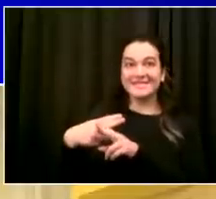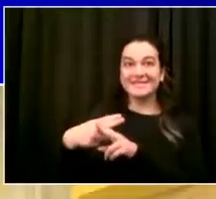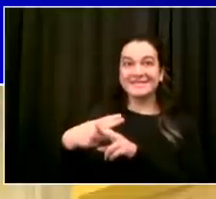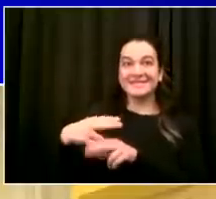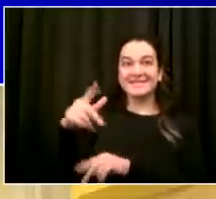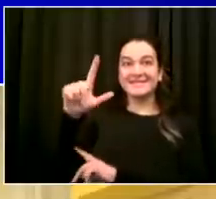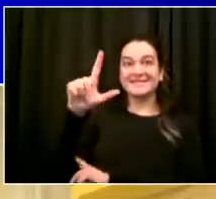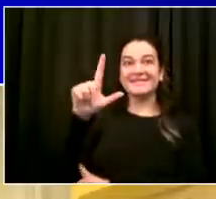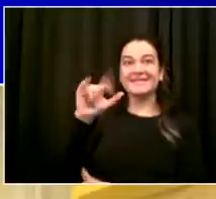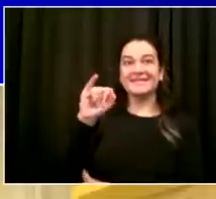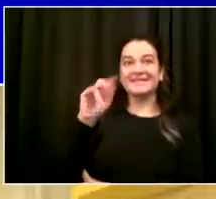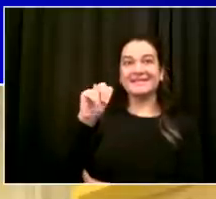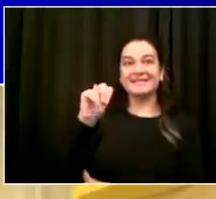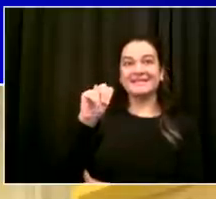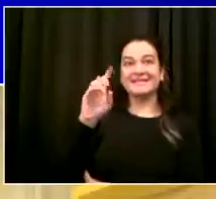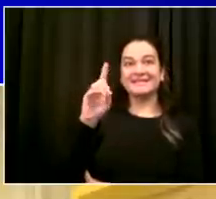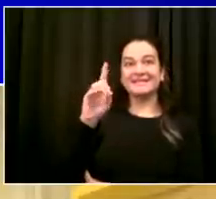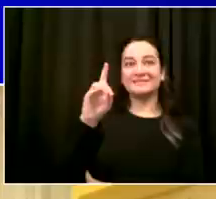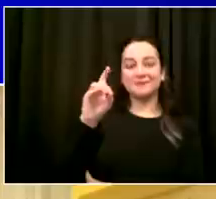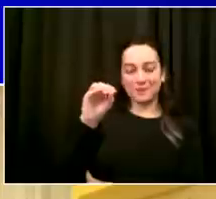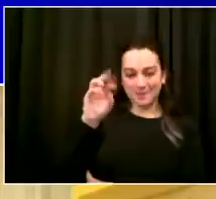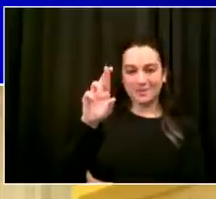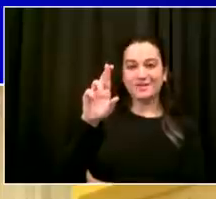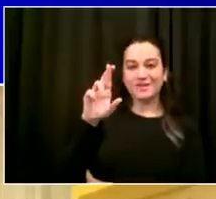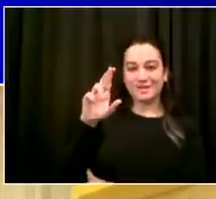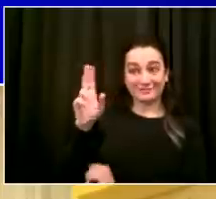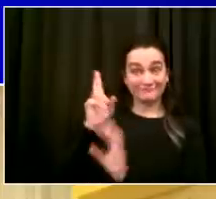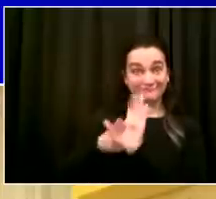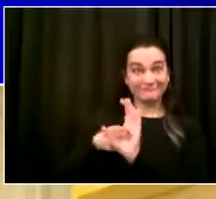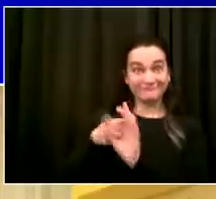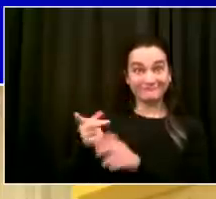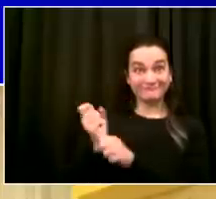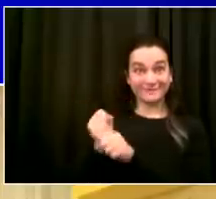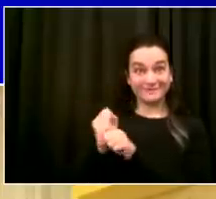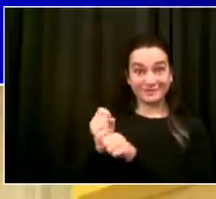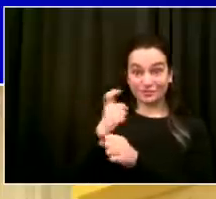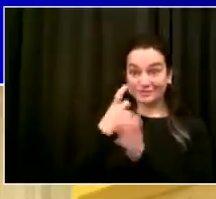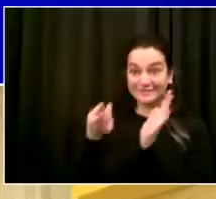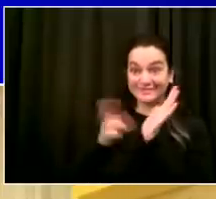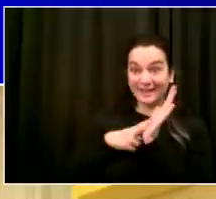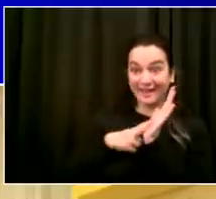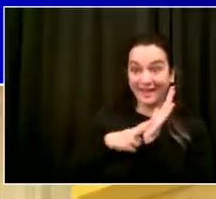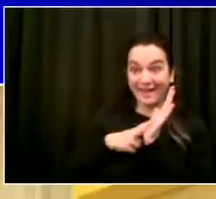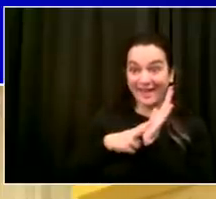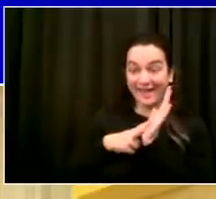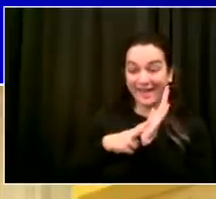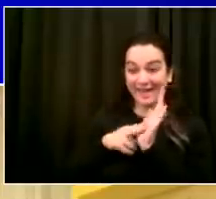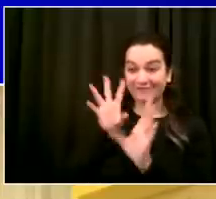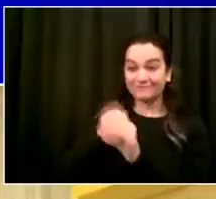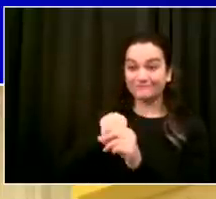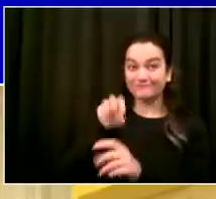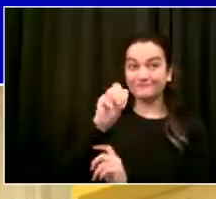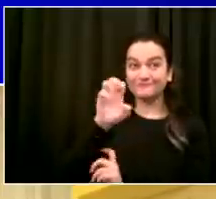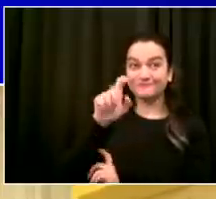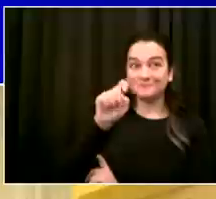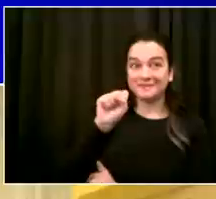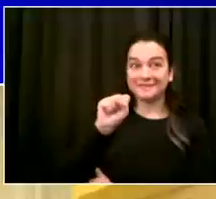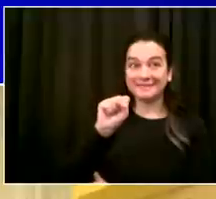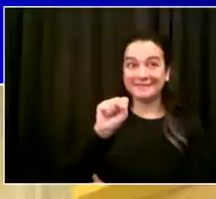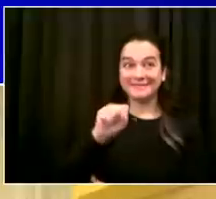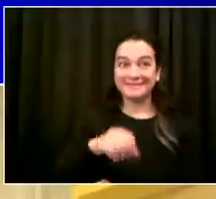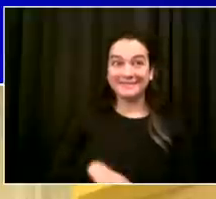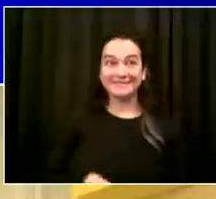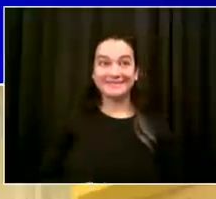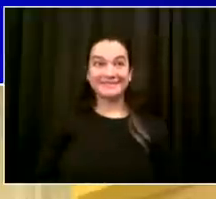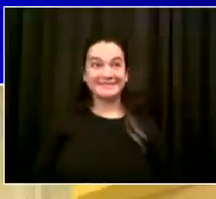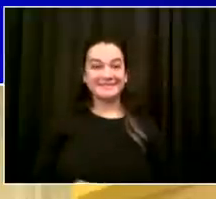and Carrasco is going to be also a real contributor to the Mets. Now, listen, we're